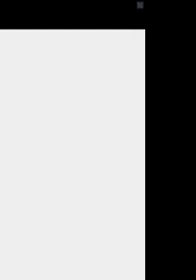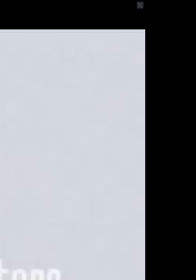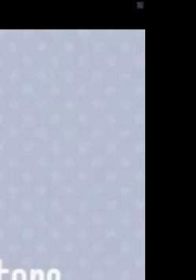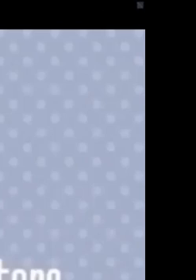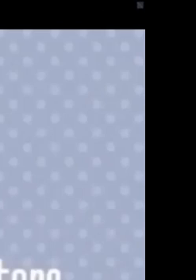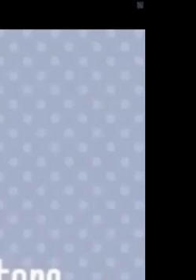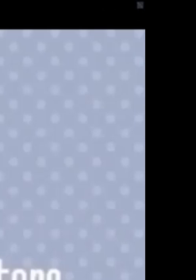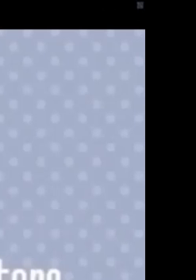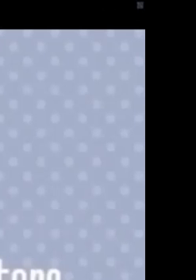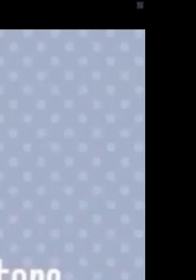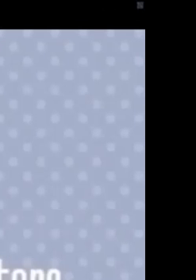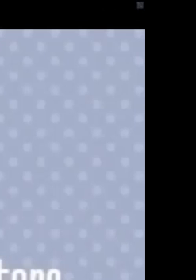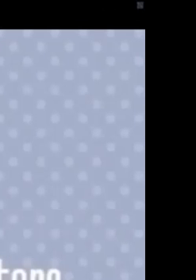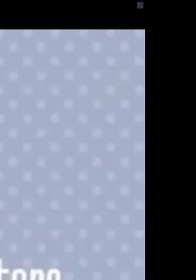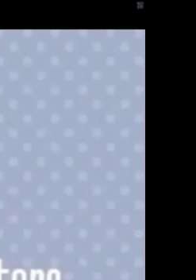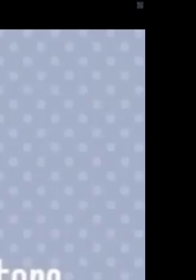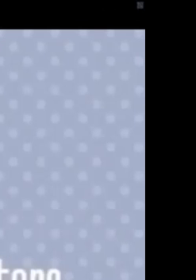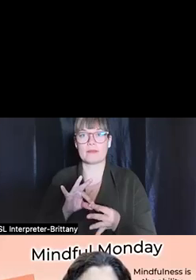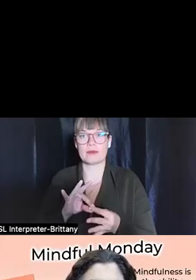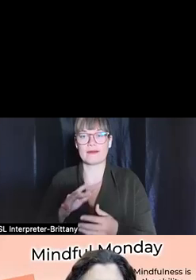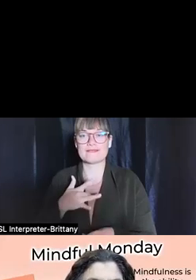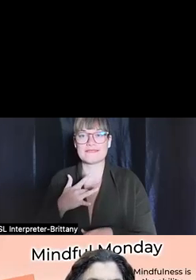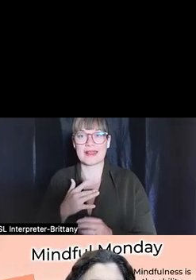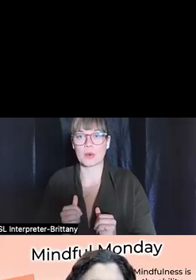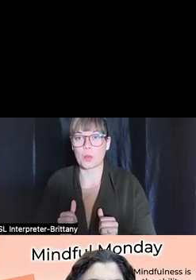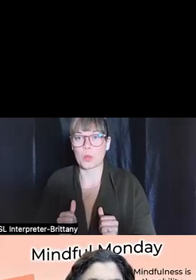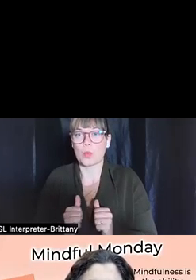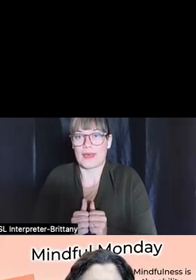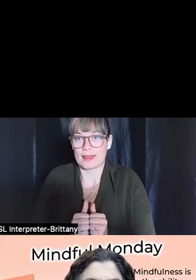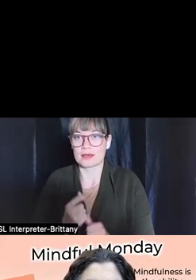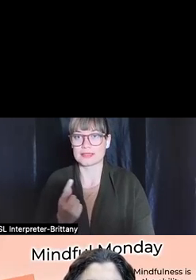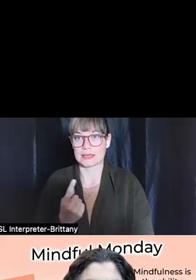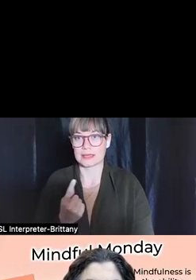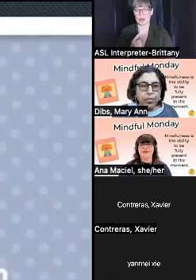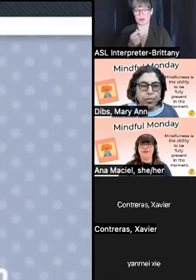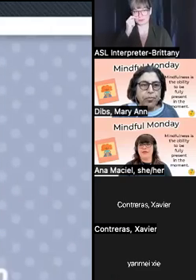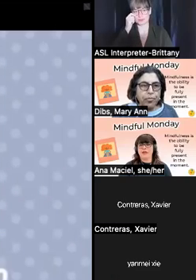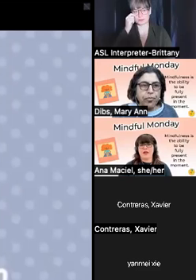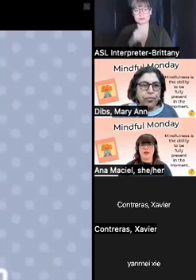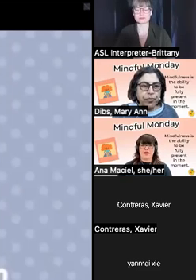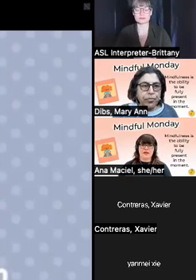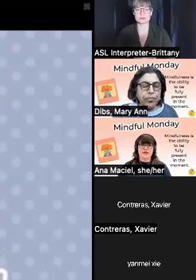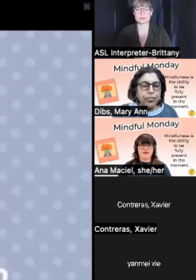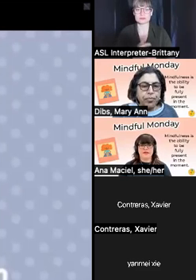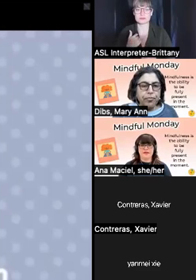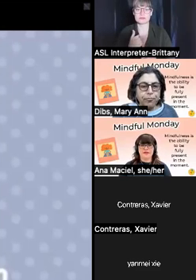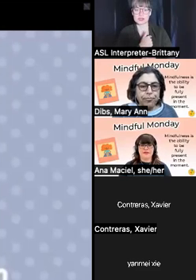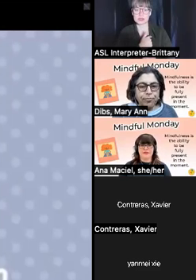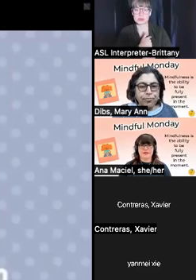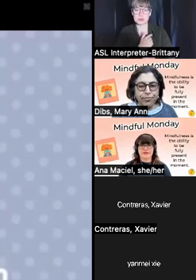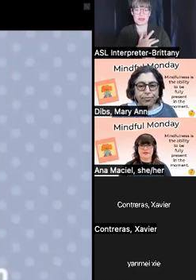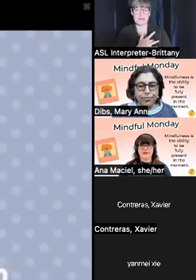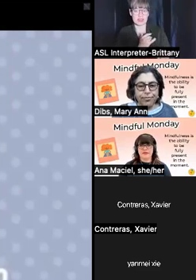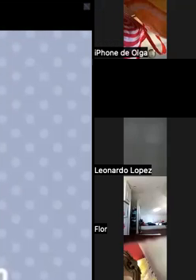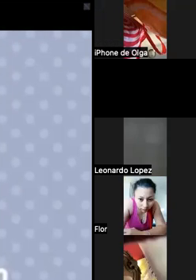about relatability, feeling with someone. We essentially are her, and that's why we